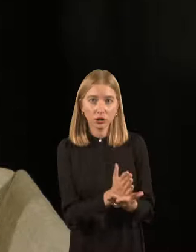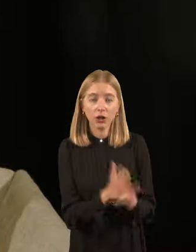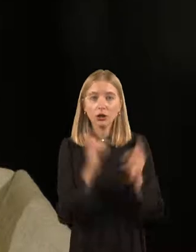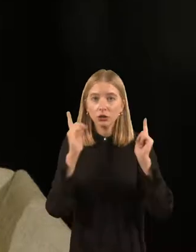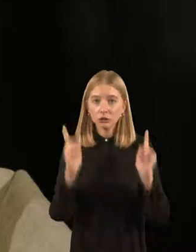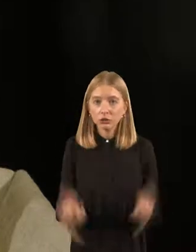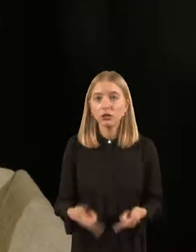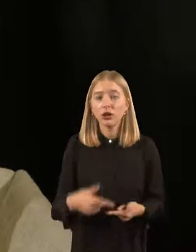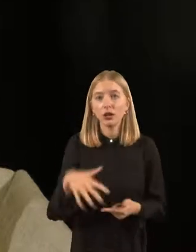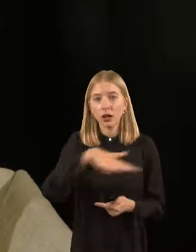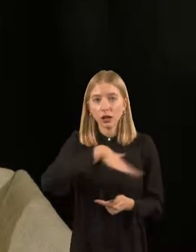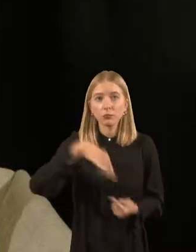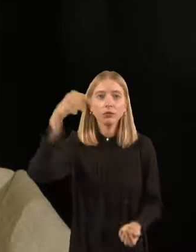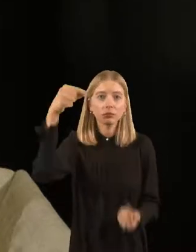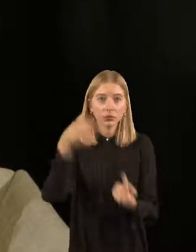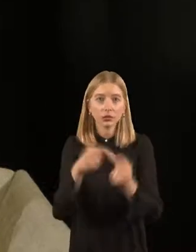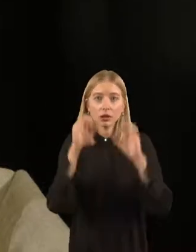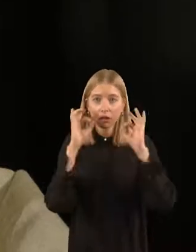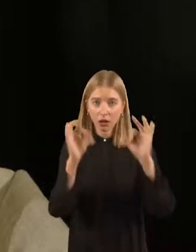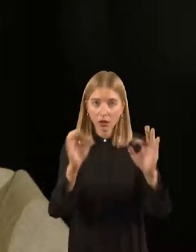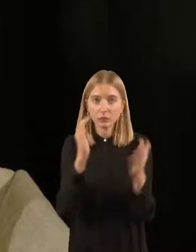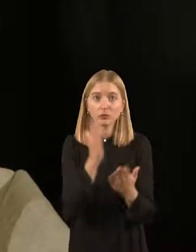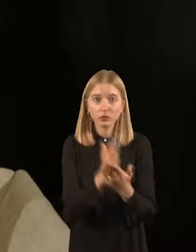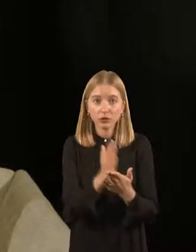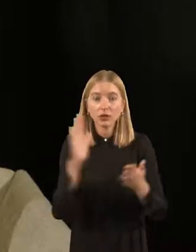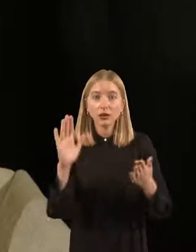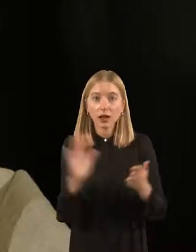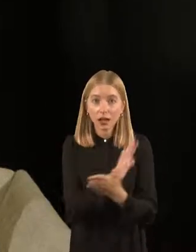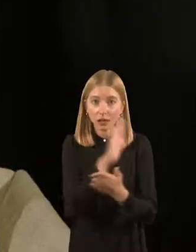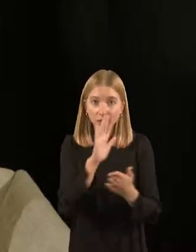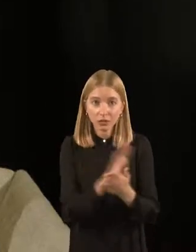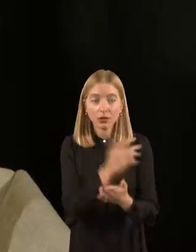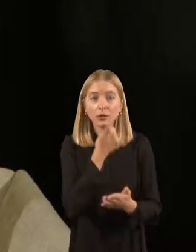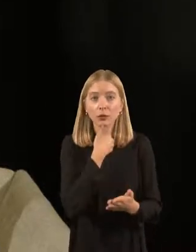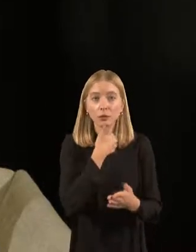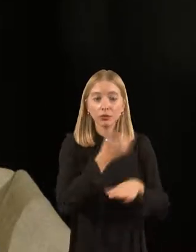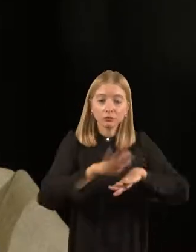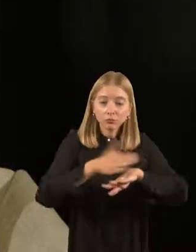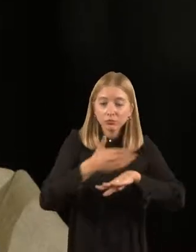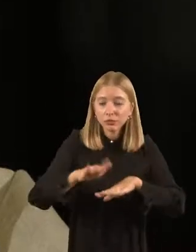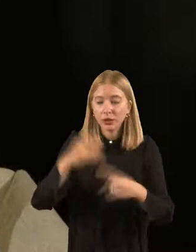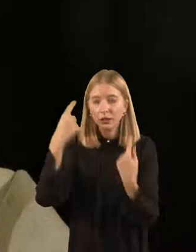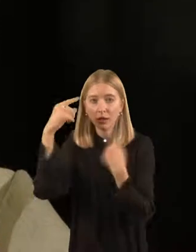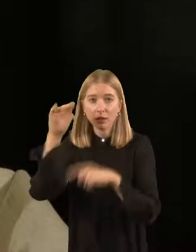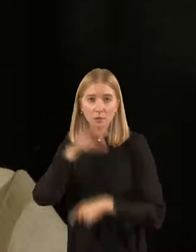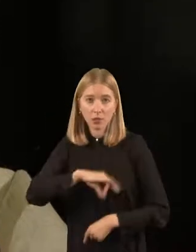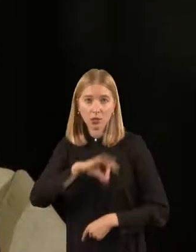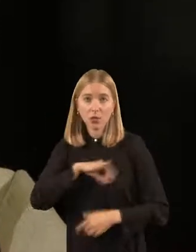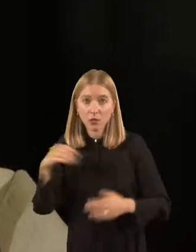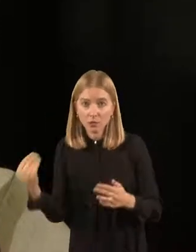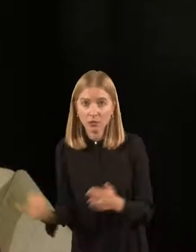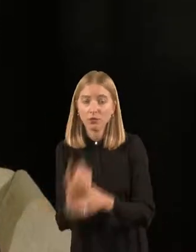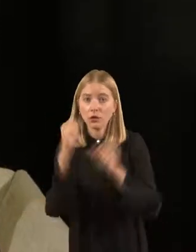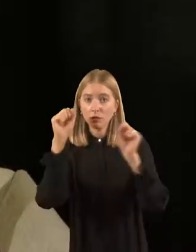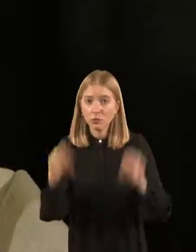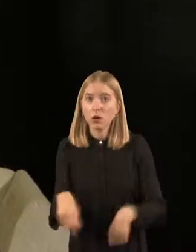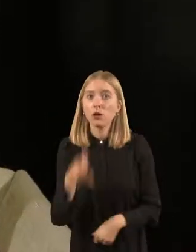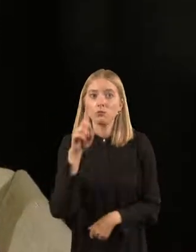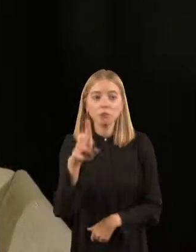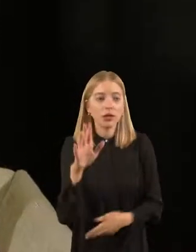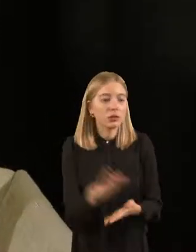have the lowest landfilling tax, although we have created all the necessary infrastructure to use waste